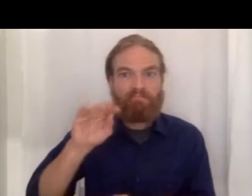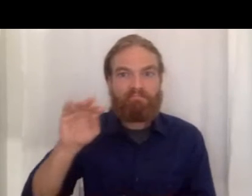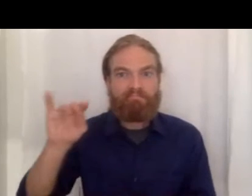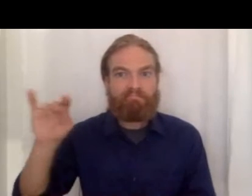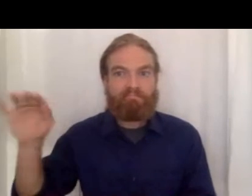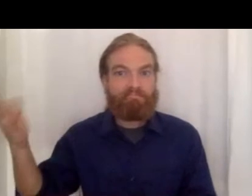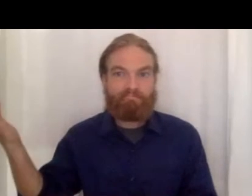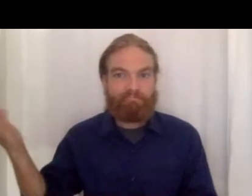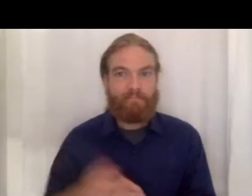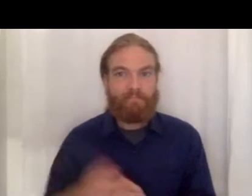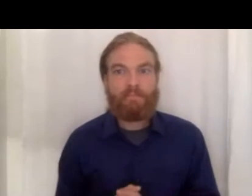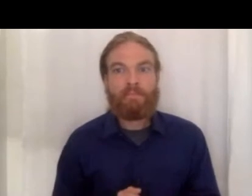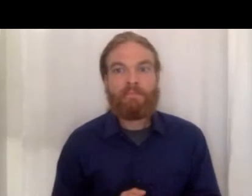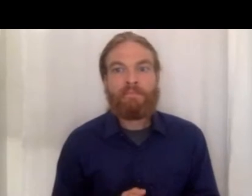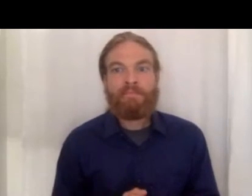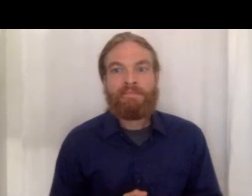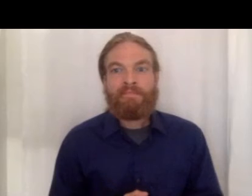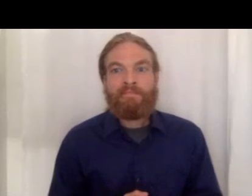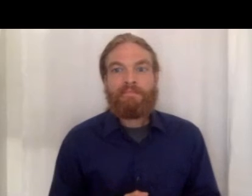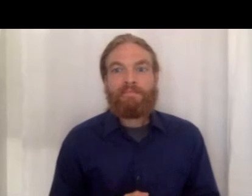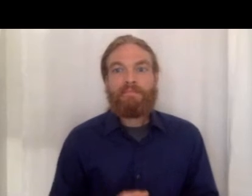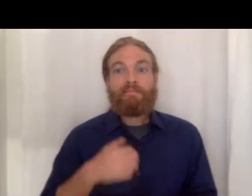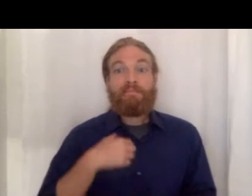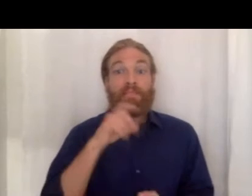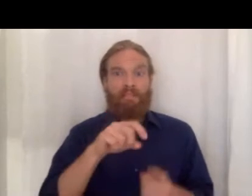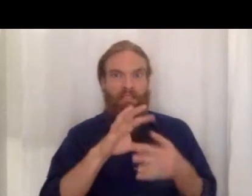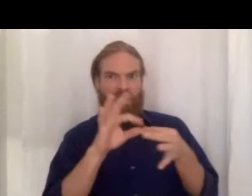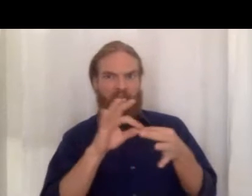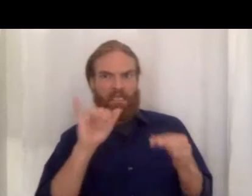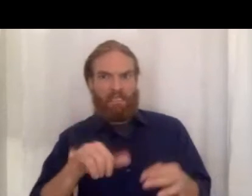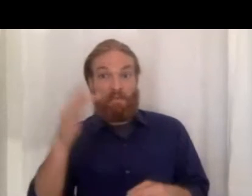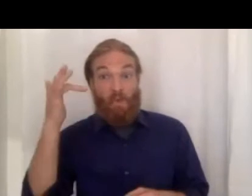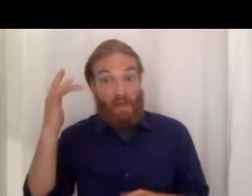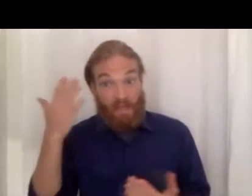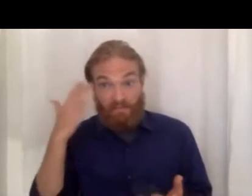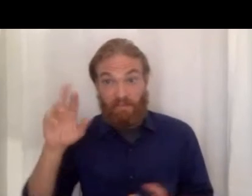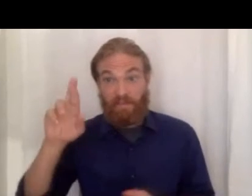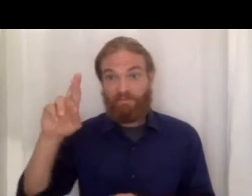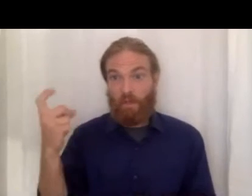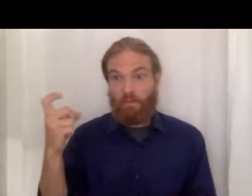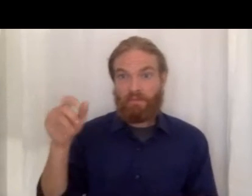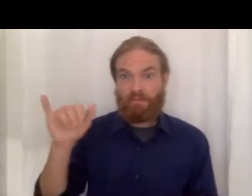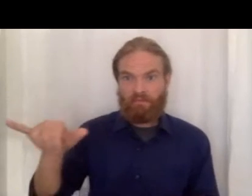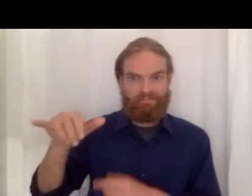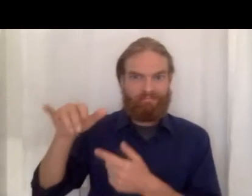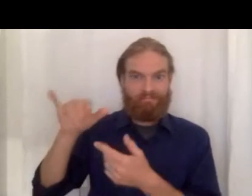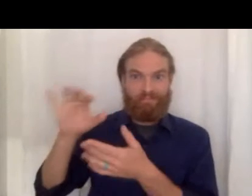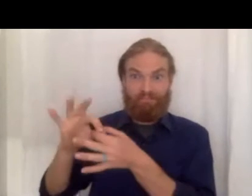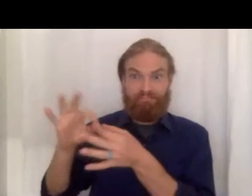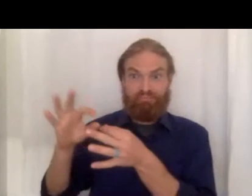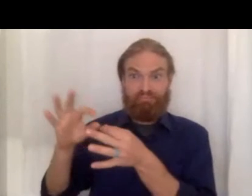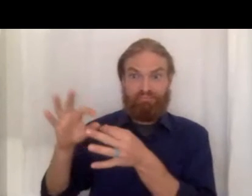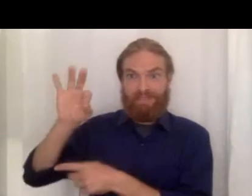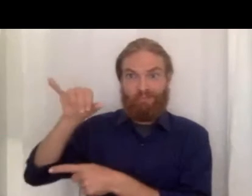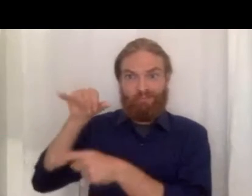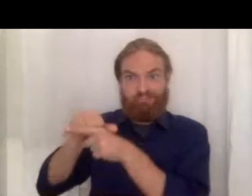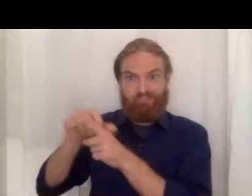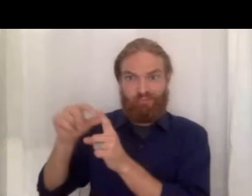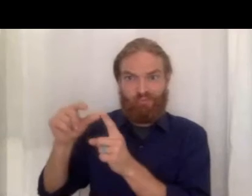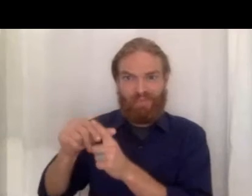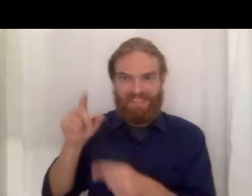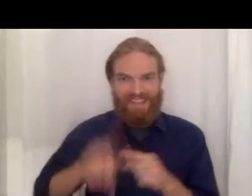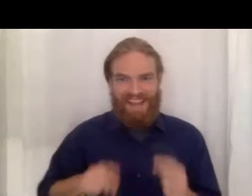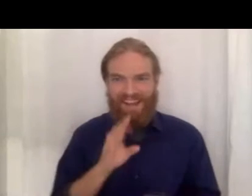names is something of creates a little humor for me because they're not pronounceable. The EUA is actually